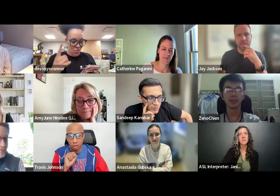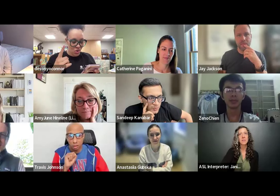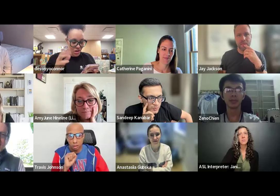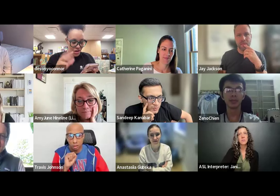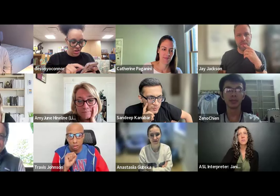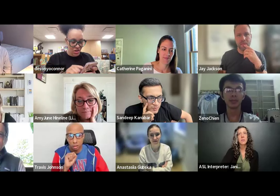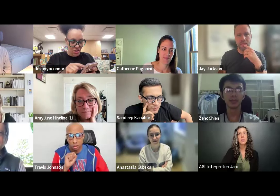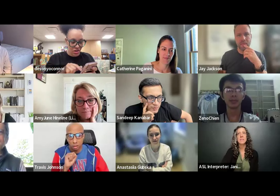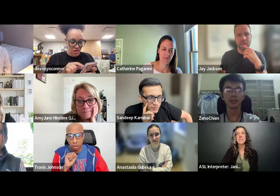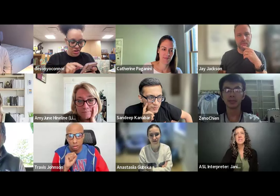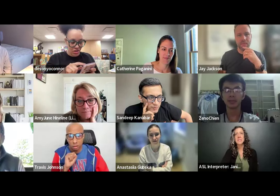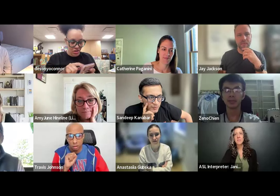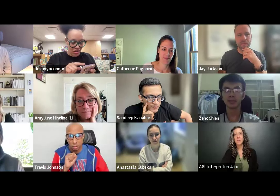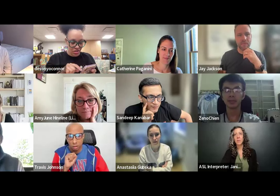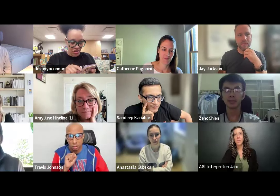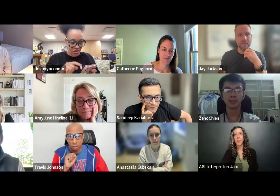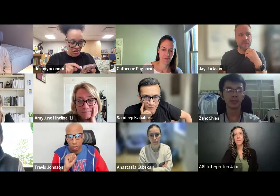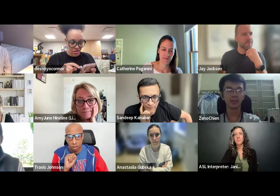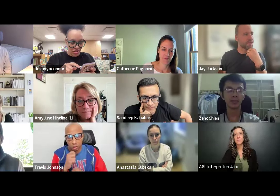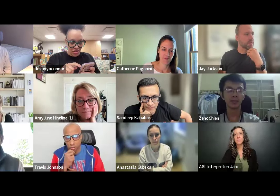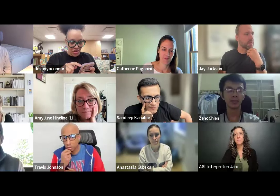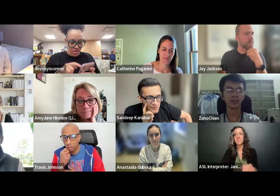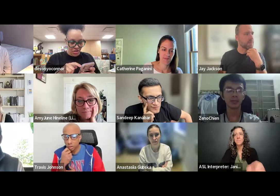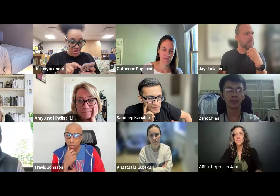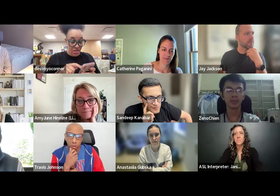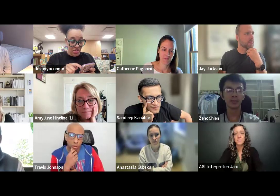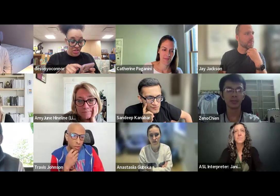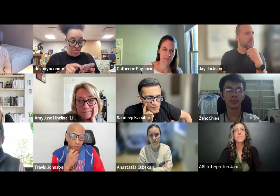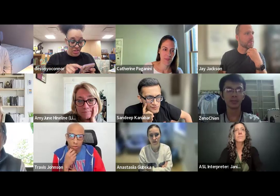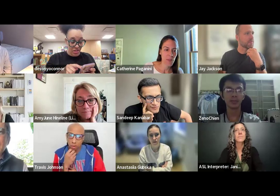Is that on the schedule? Destiny says, let me look real quick.